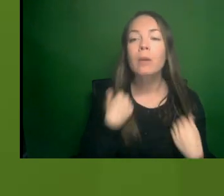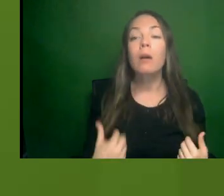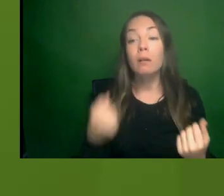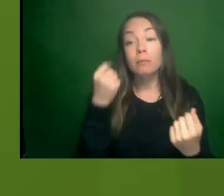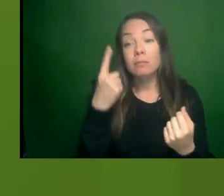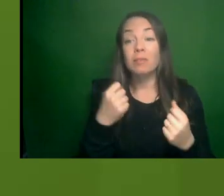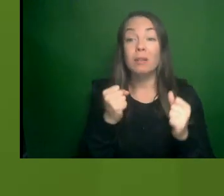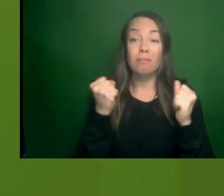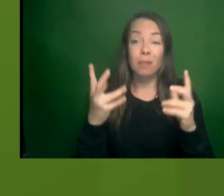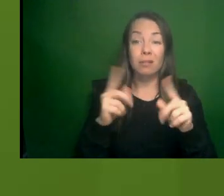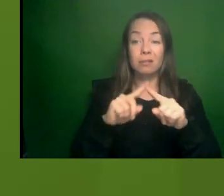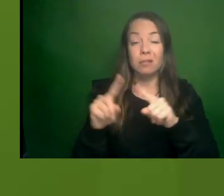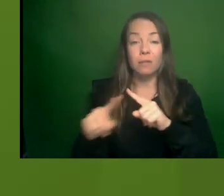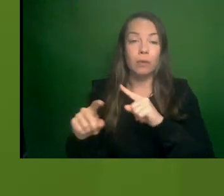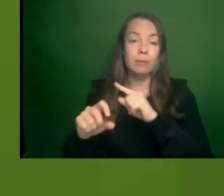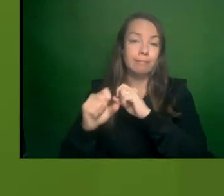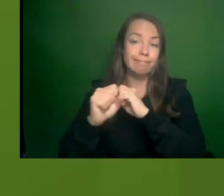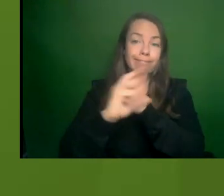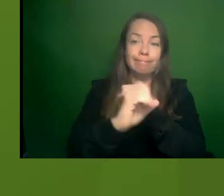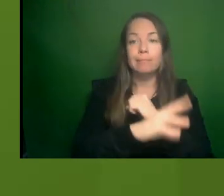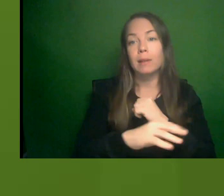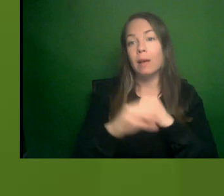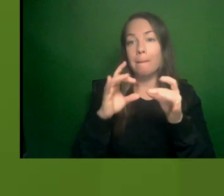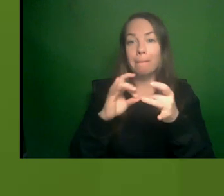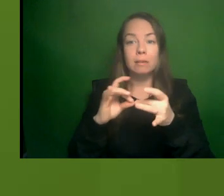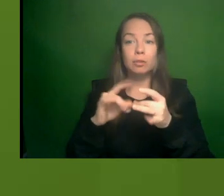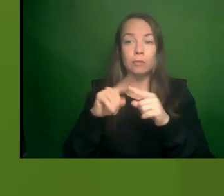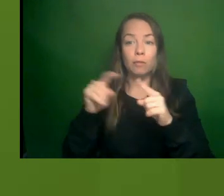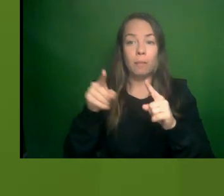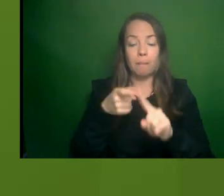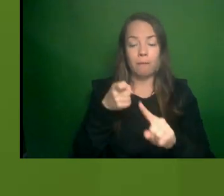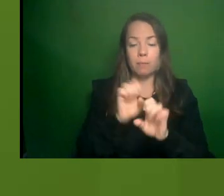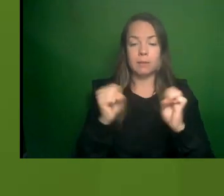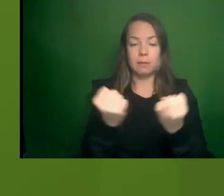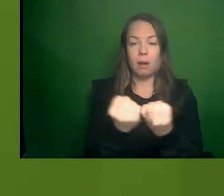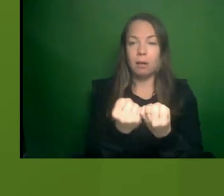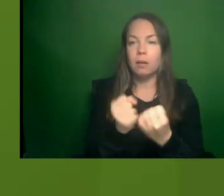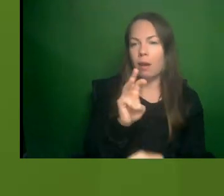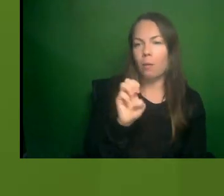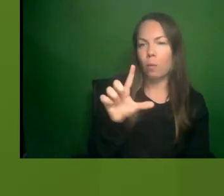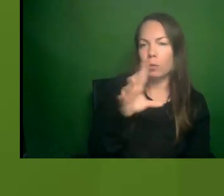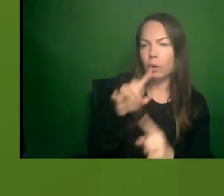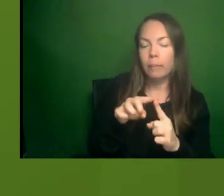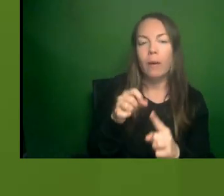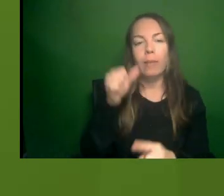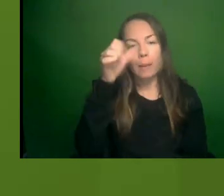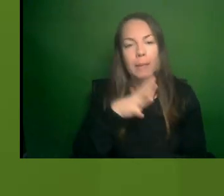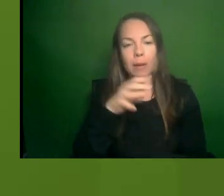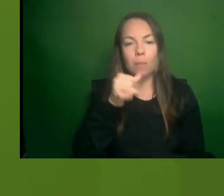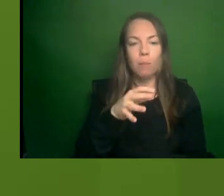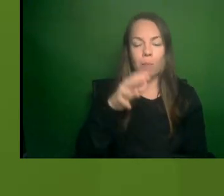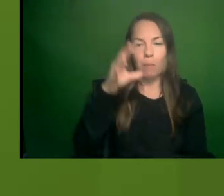social messages and those pressure, the peer pressures that Will was talking about, the things that put men and boys into these